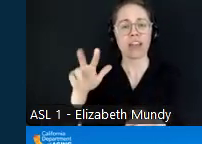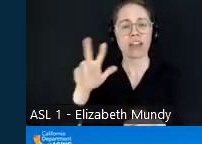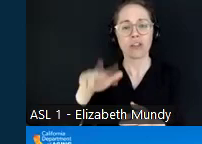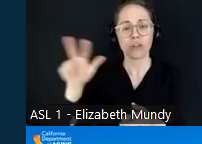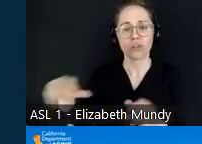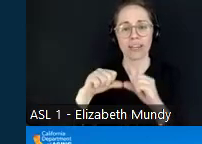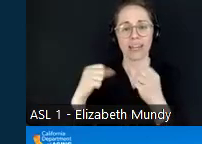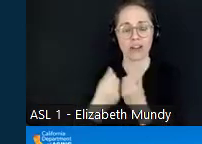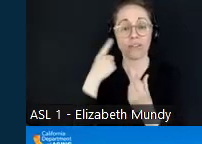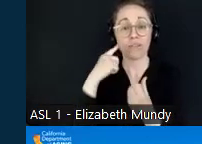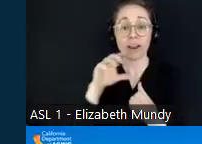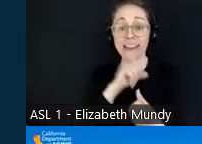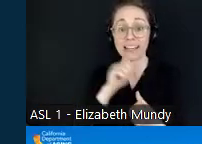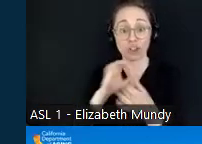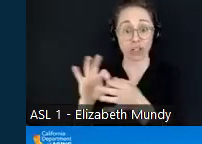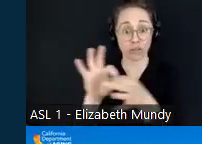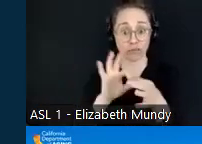we can